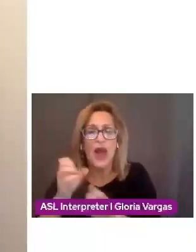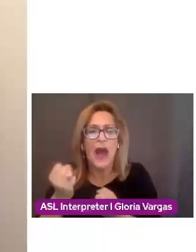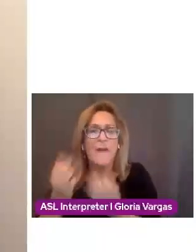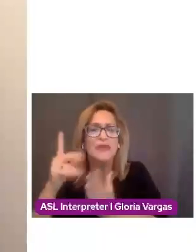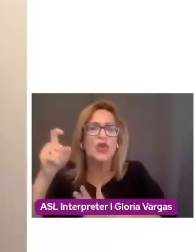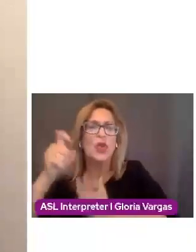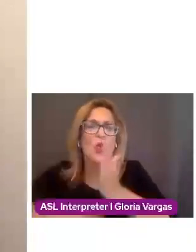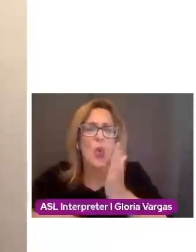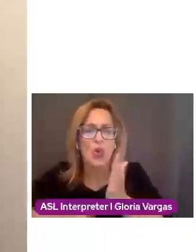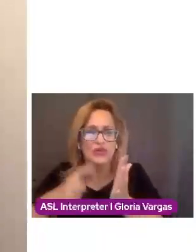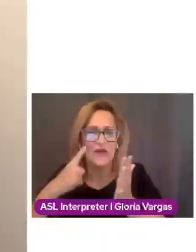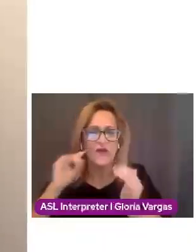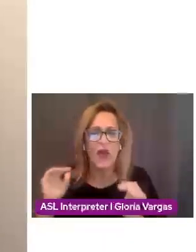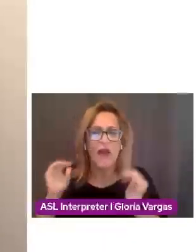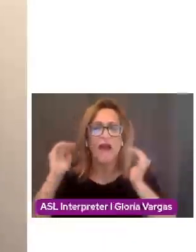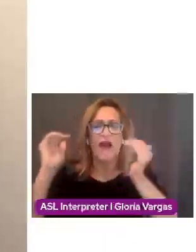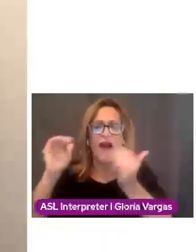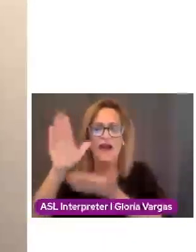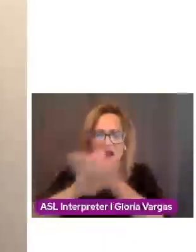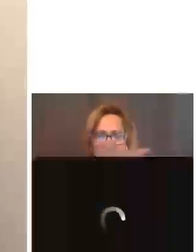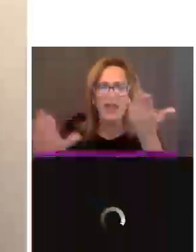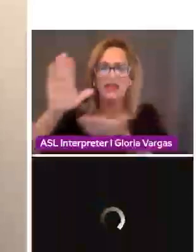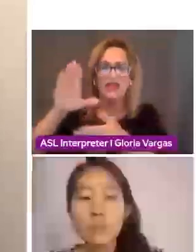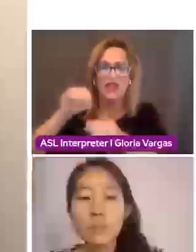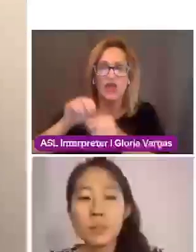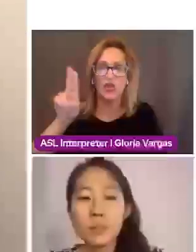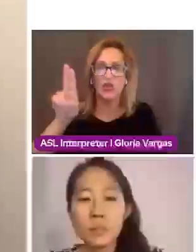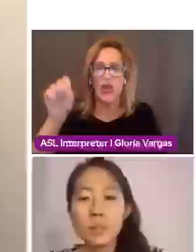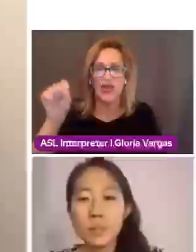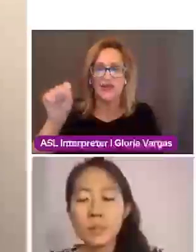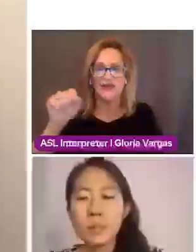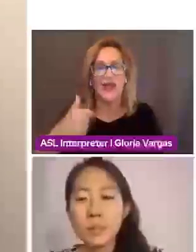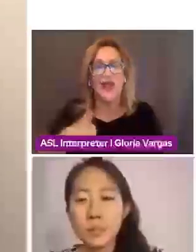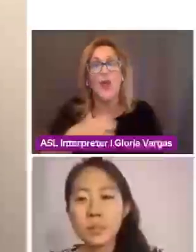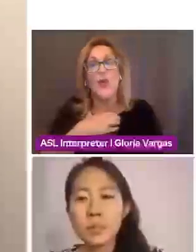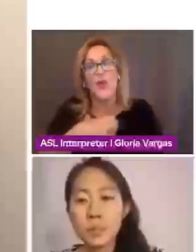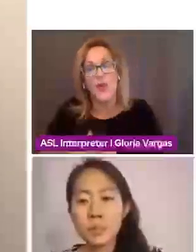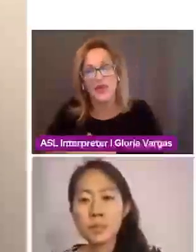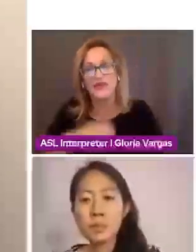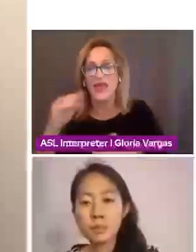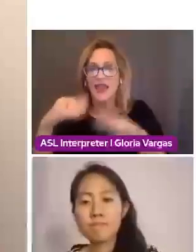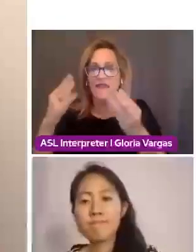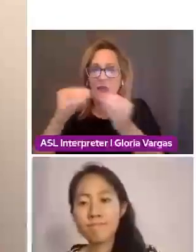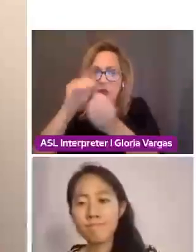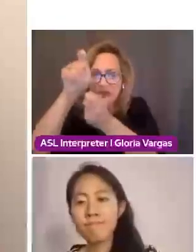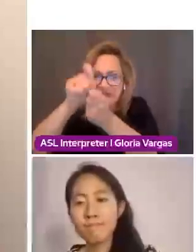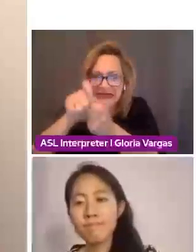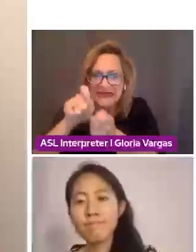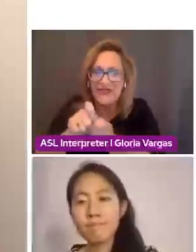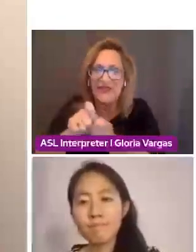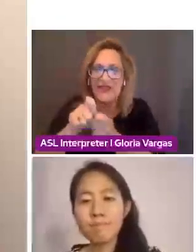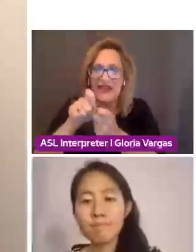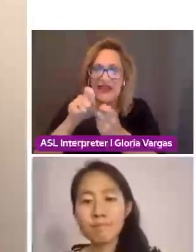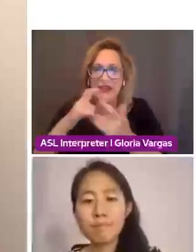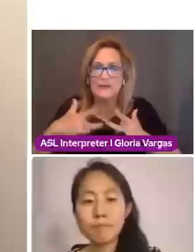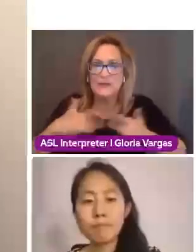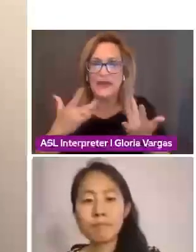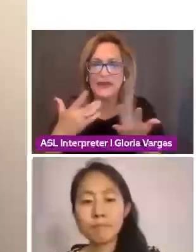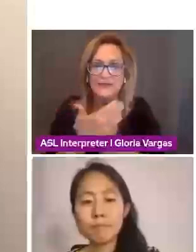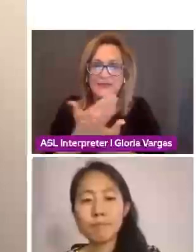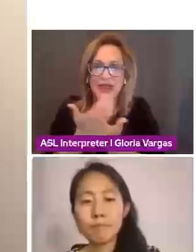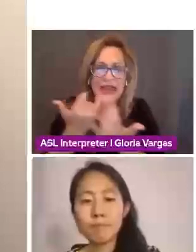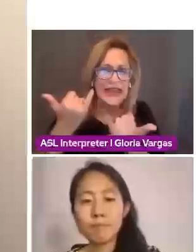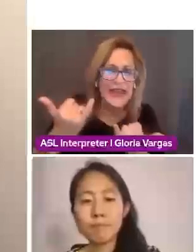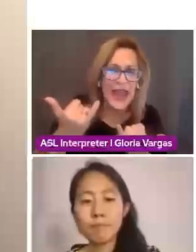States. So I wish I could give you an even more detailed update, but that we are waiting